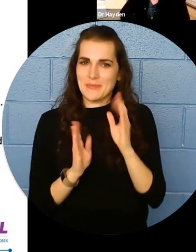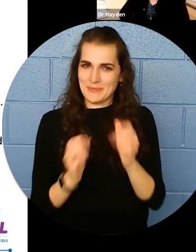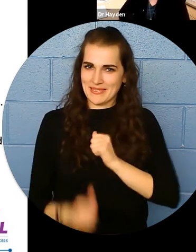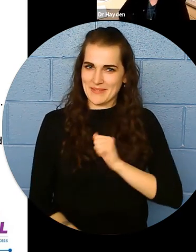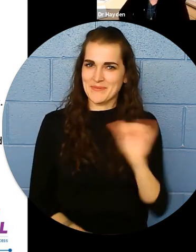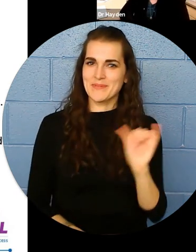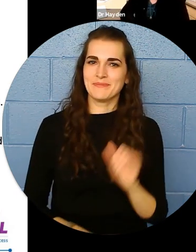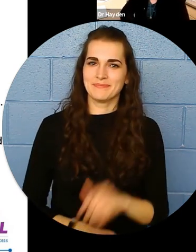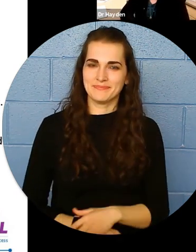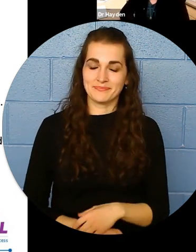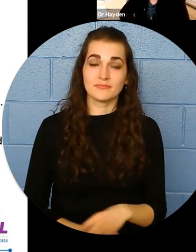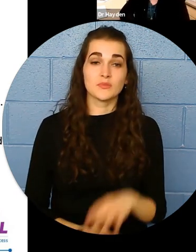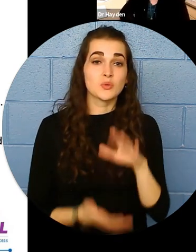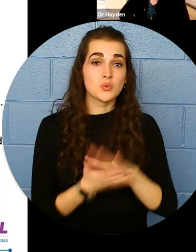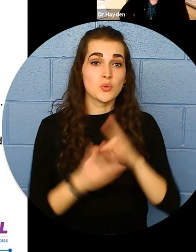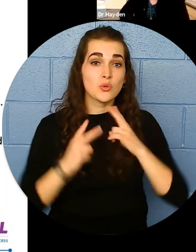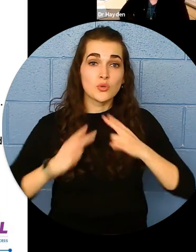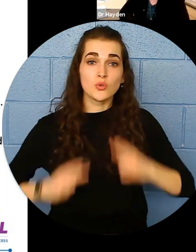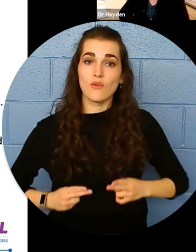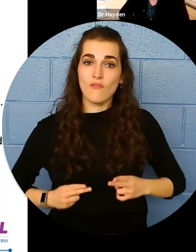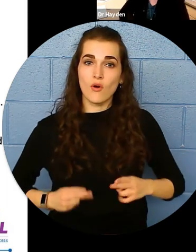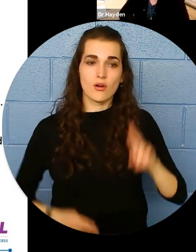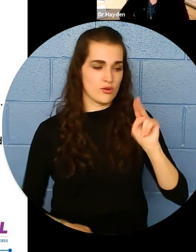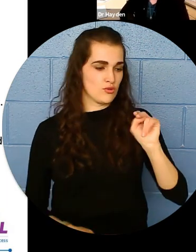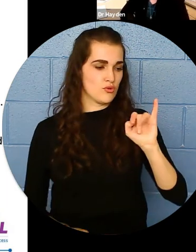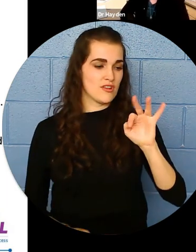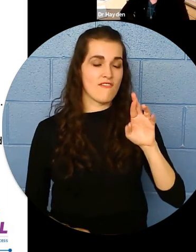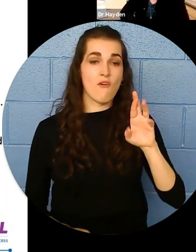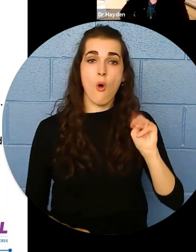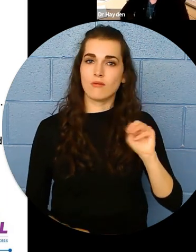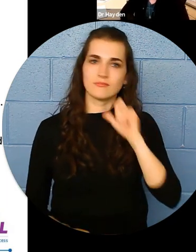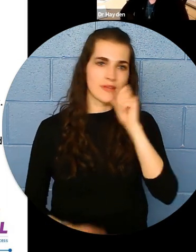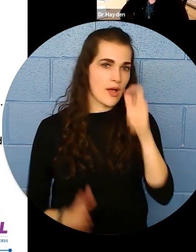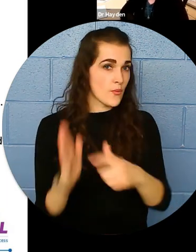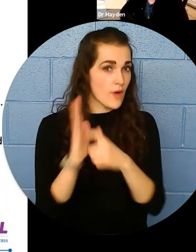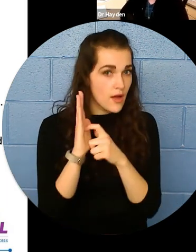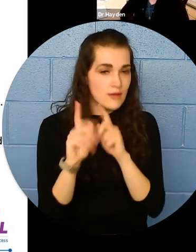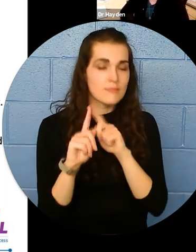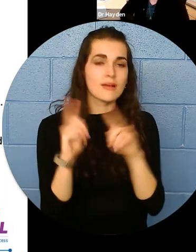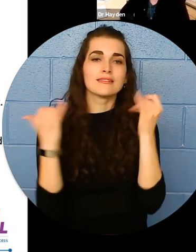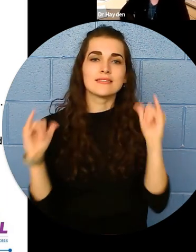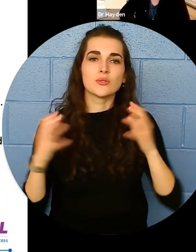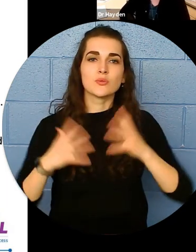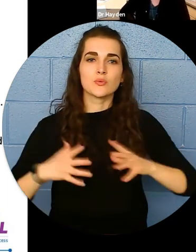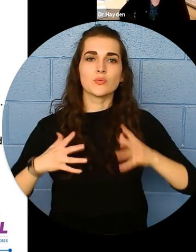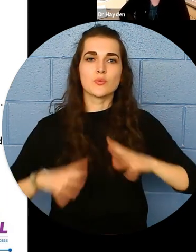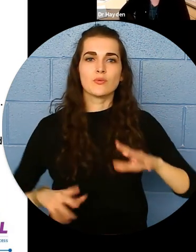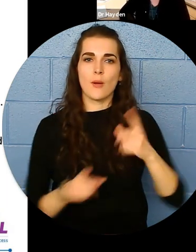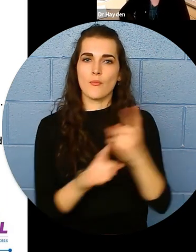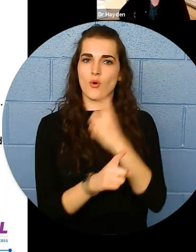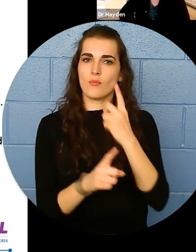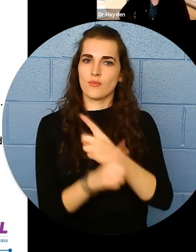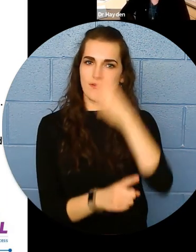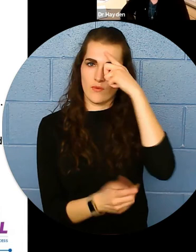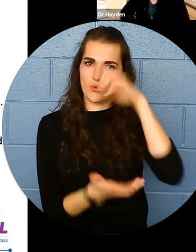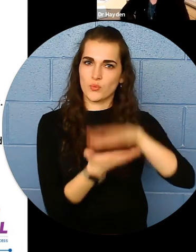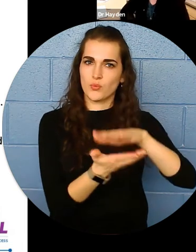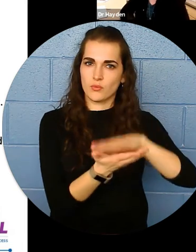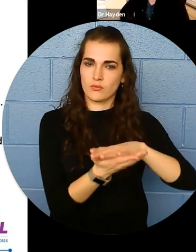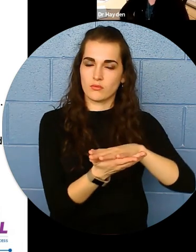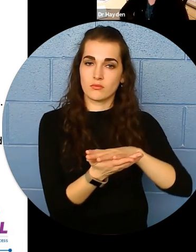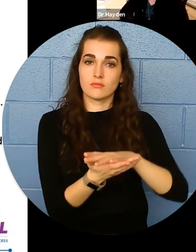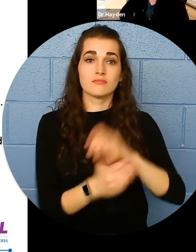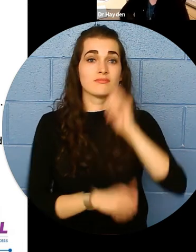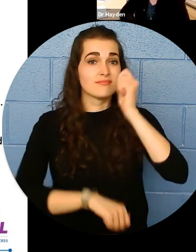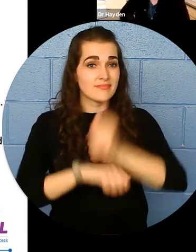me. School uniforms are not required, but again, we are asking that the clothing be appropriate for school. Create